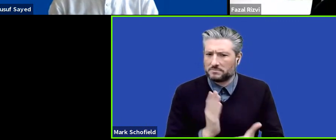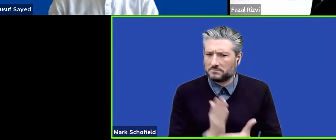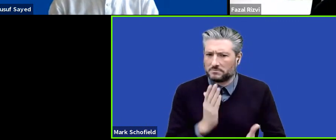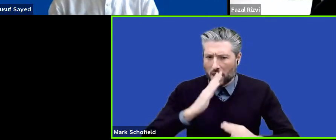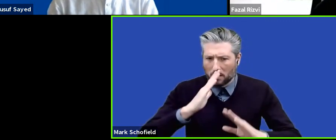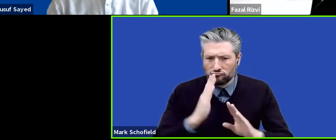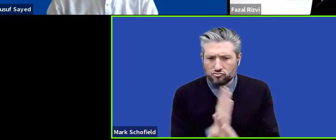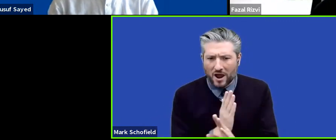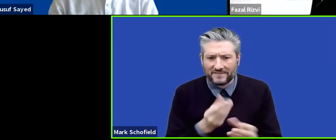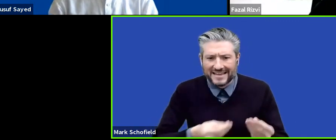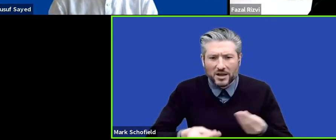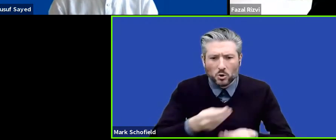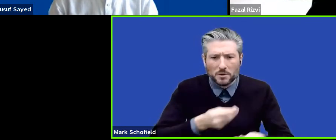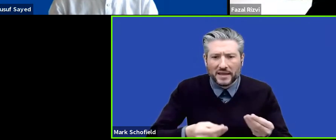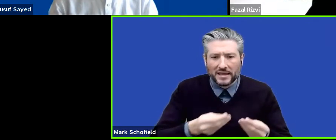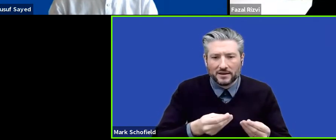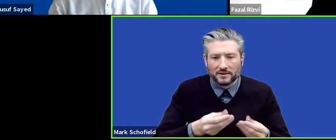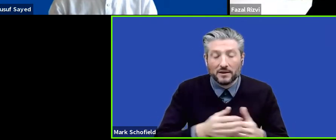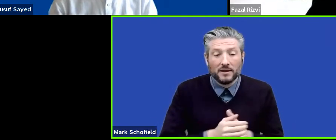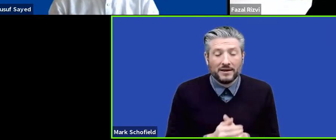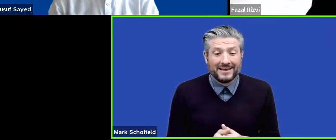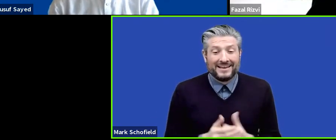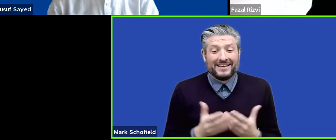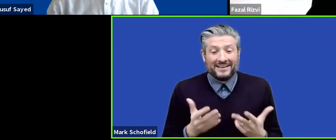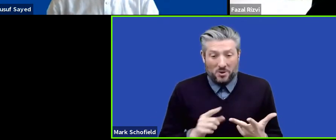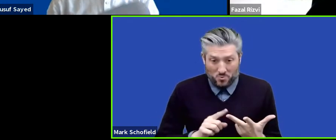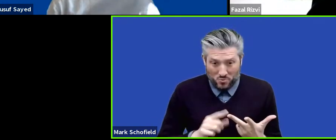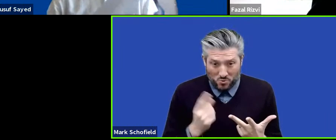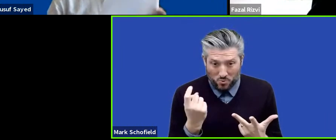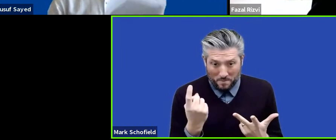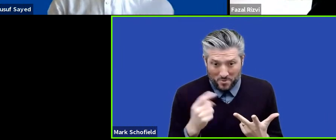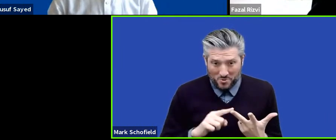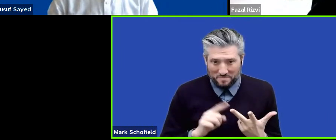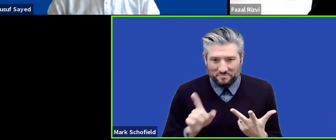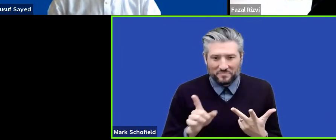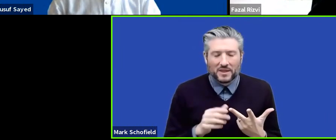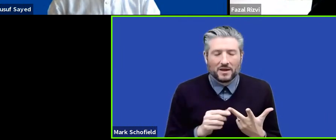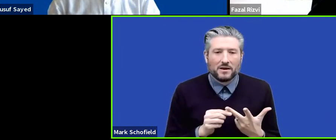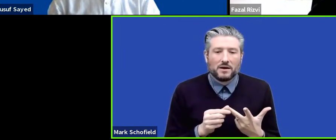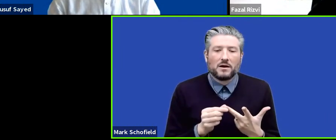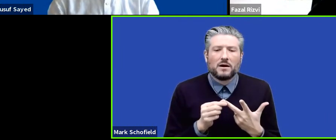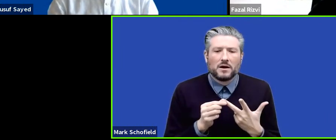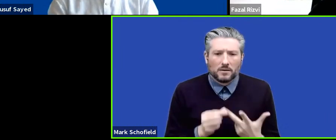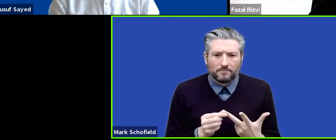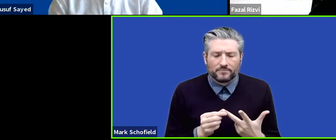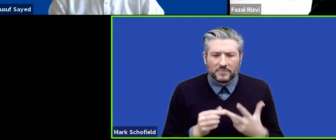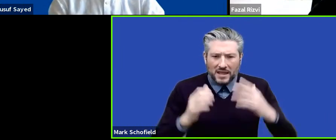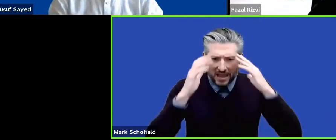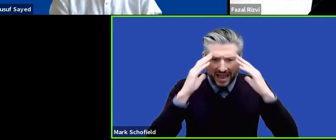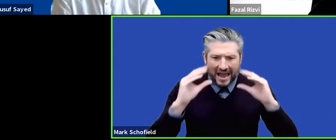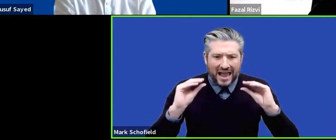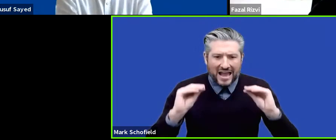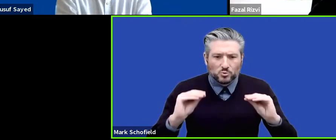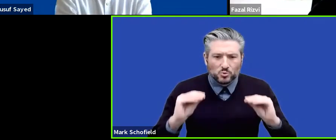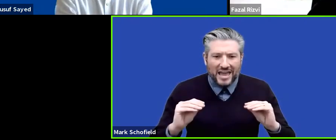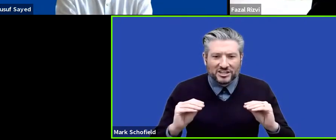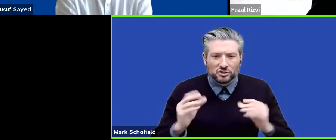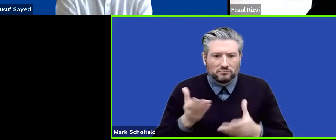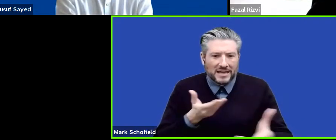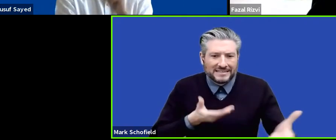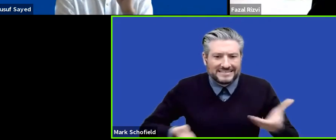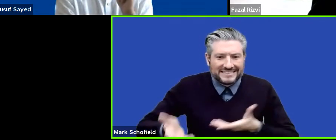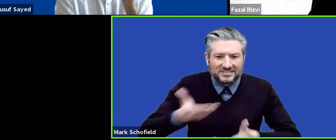I'll hand over to you now, I would like you to reflect on the absences in the education discourse during